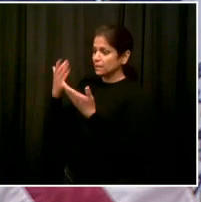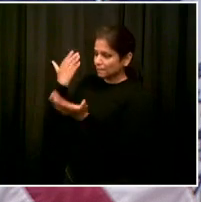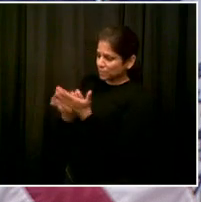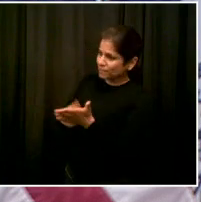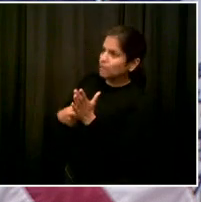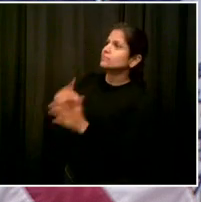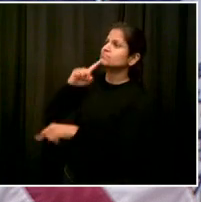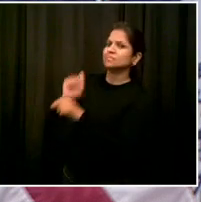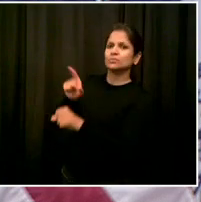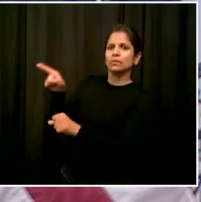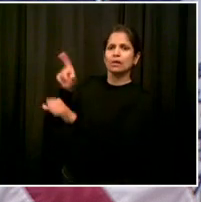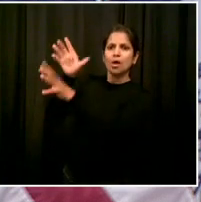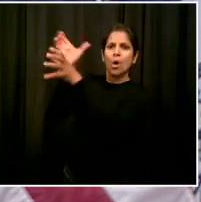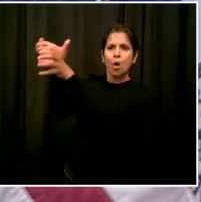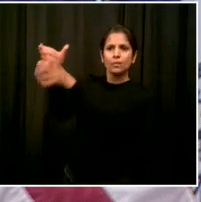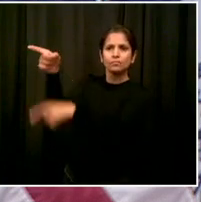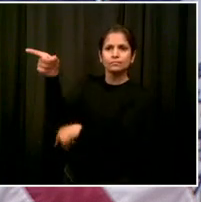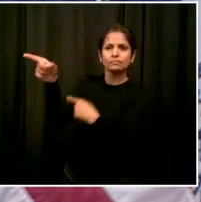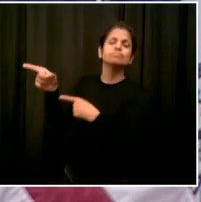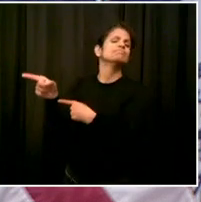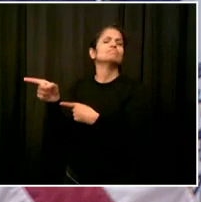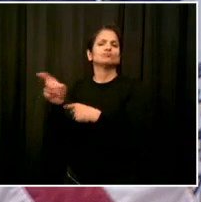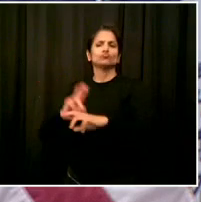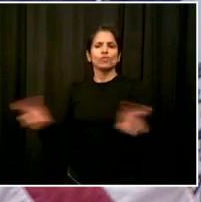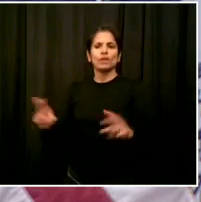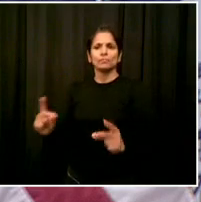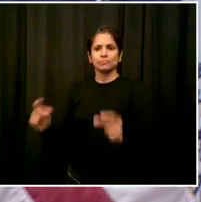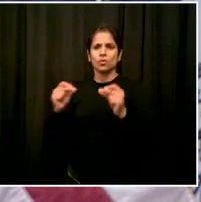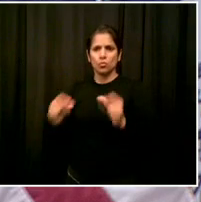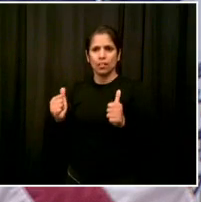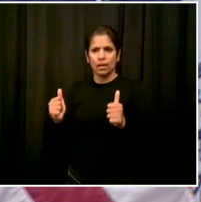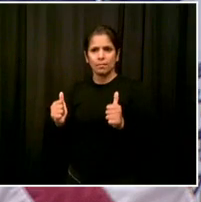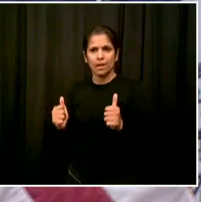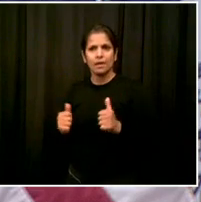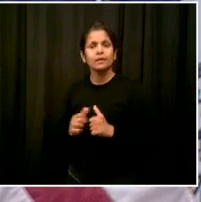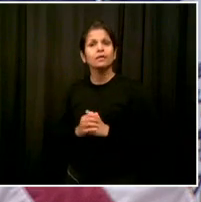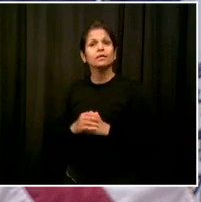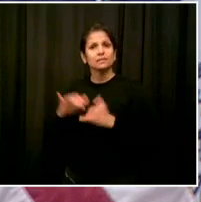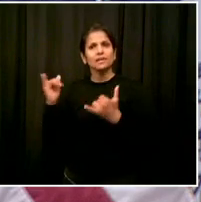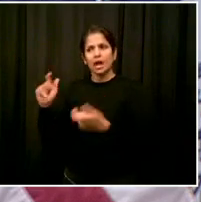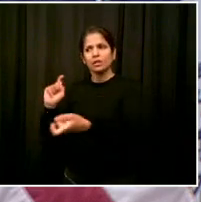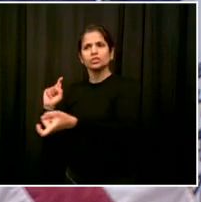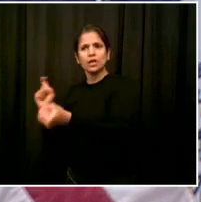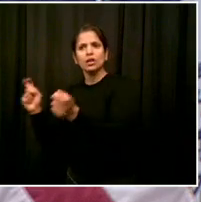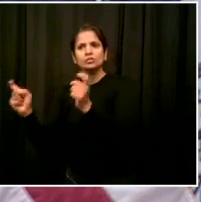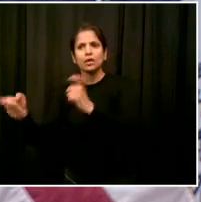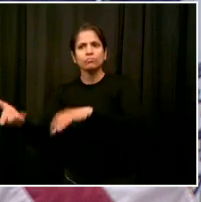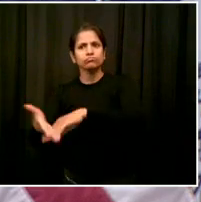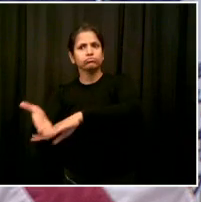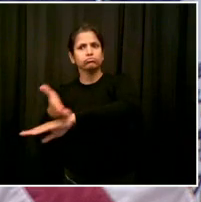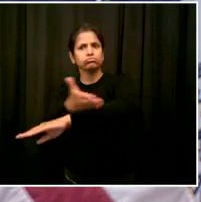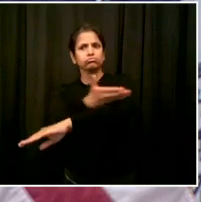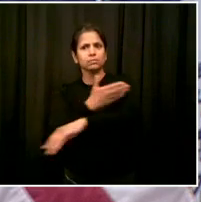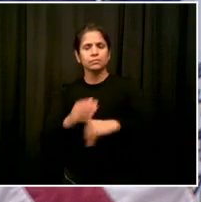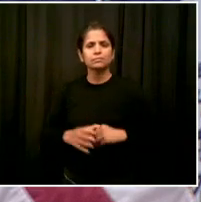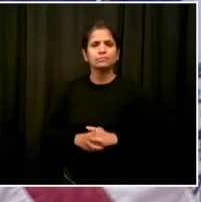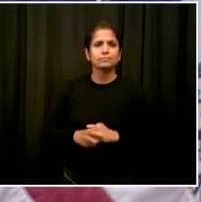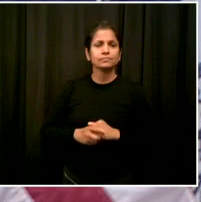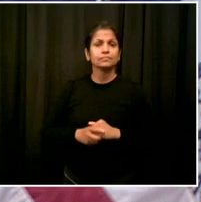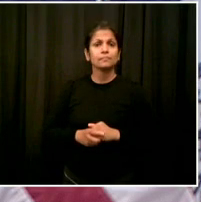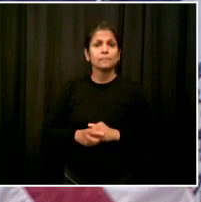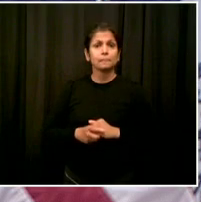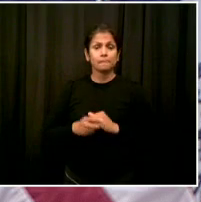can come. But we need a lot more change. So one of the things we're going to be working on going forward is making sure there's a much